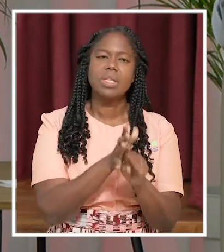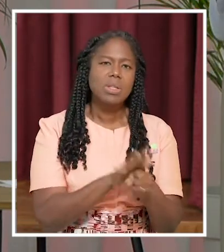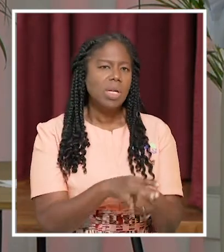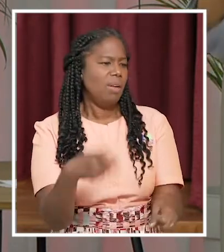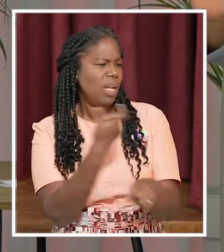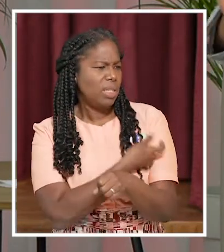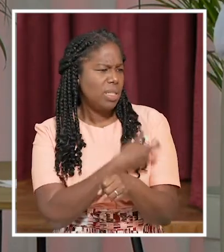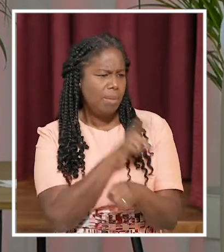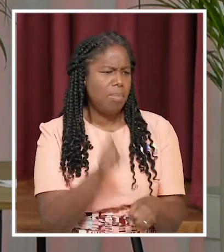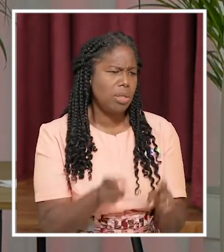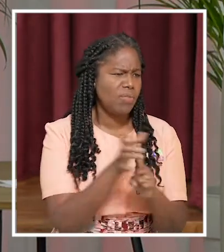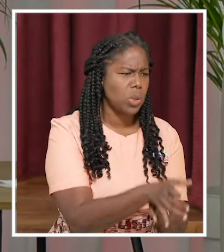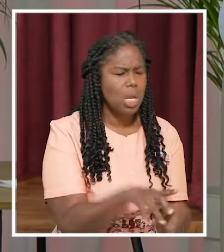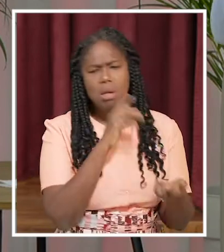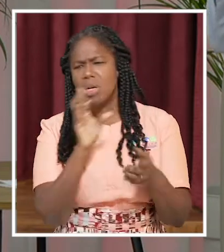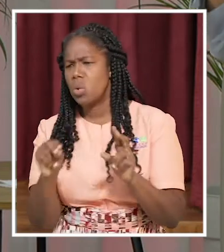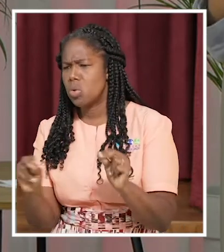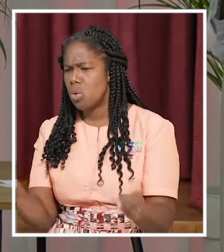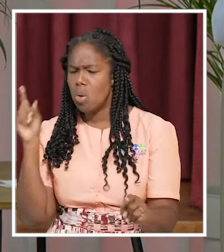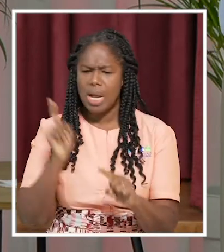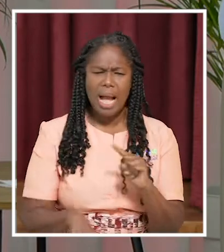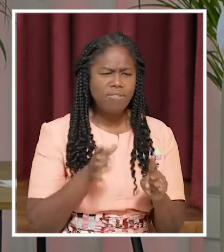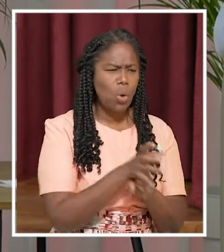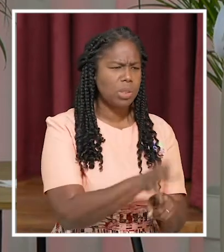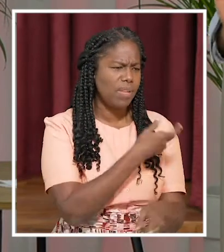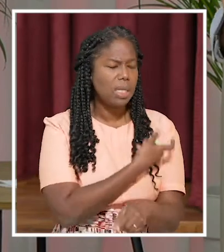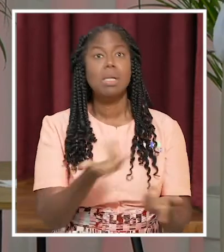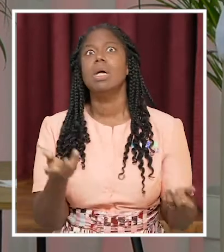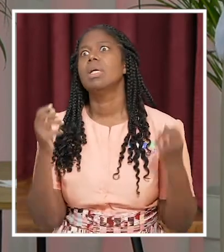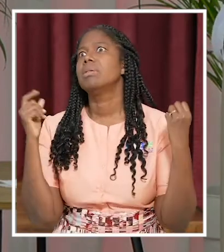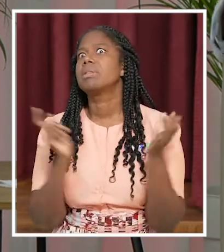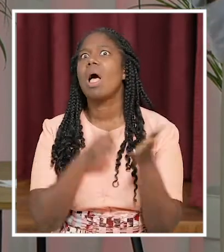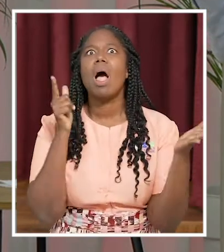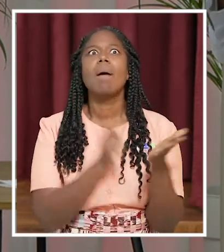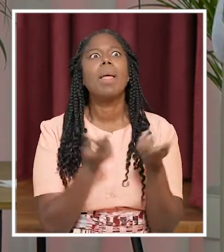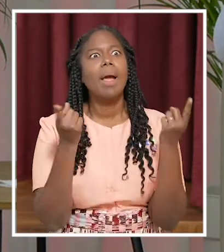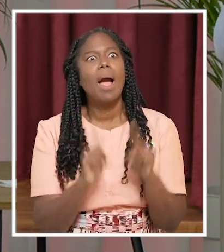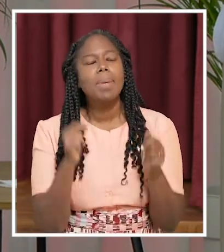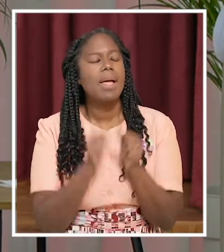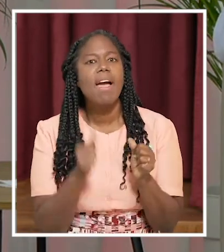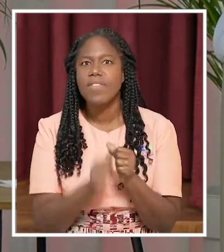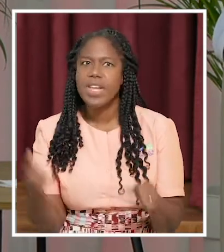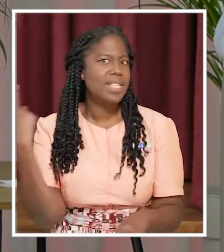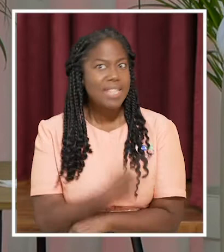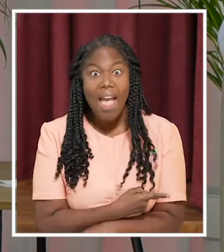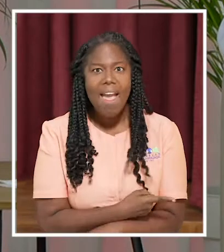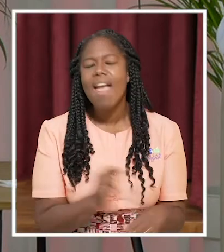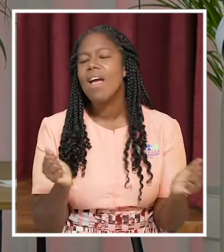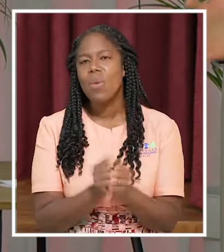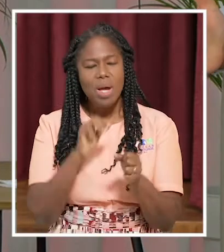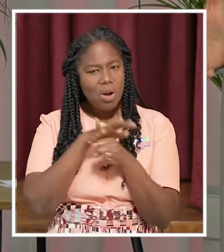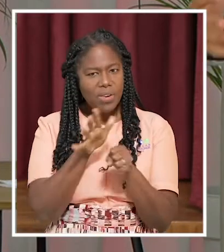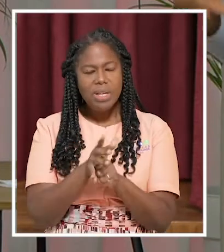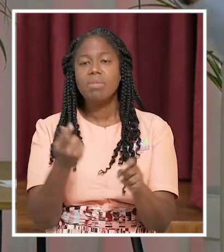not? Is to vaccinate the kids? Is something with COVID and the pandemic every single day from since last year, March,